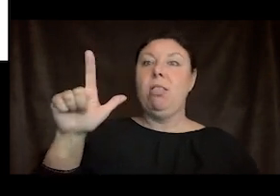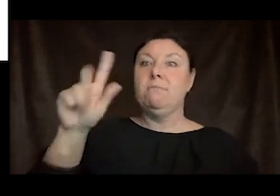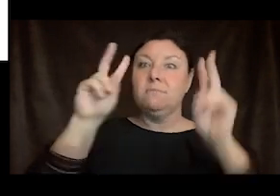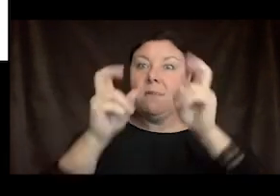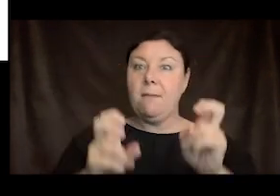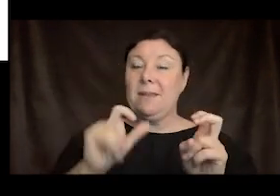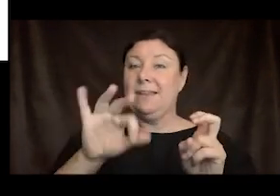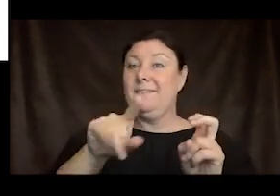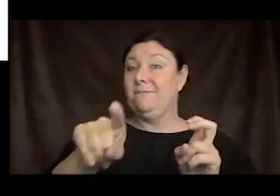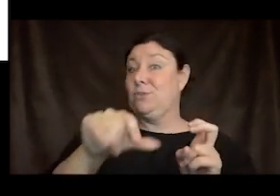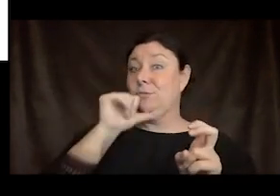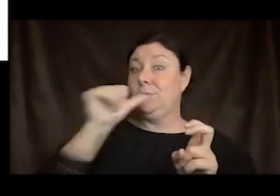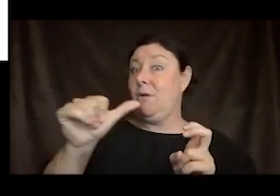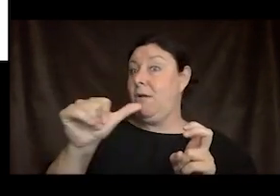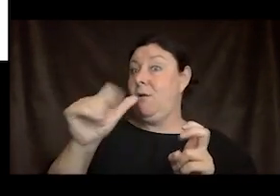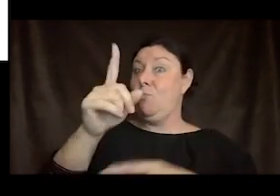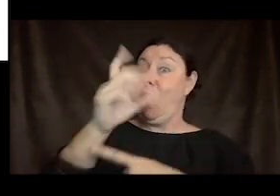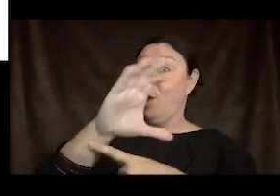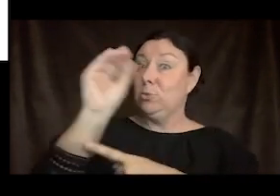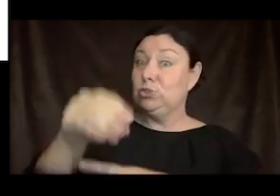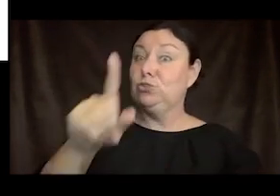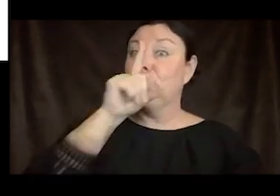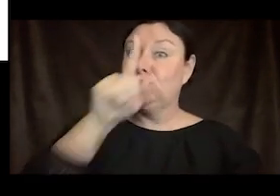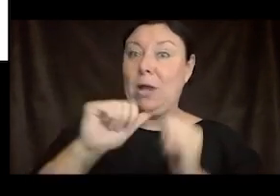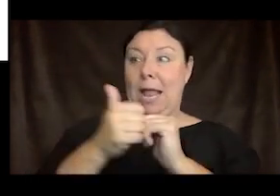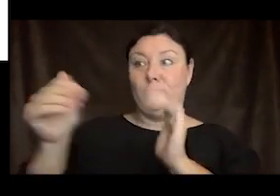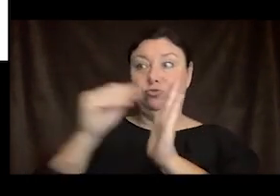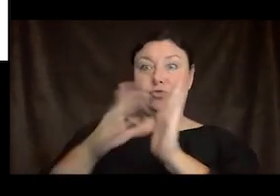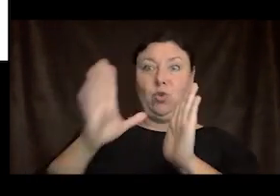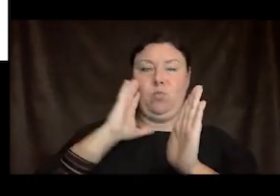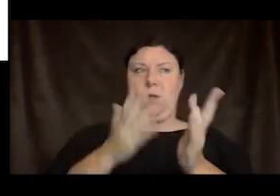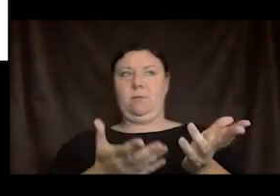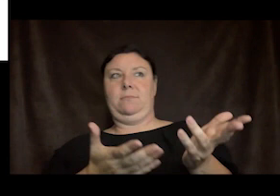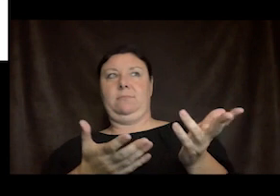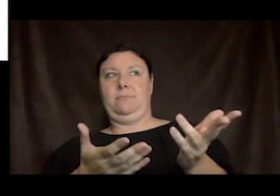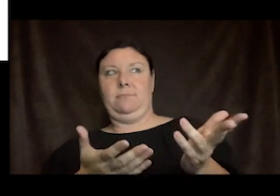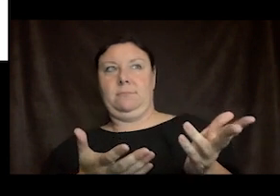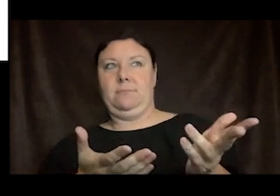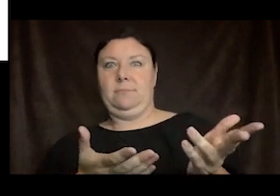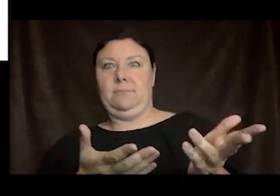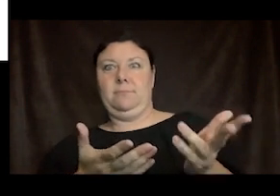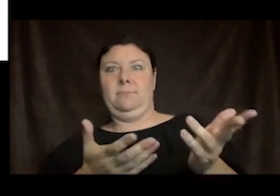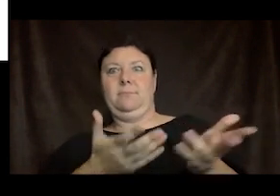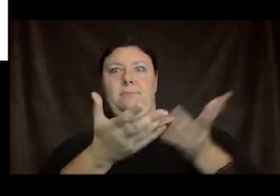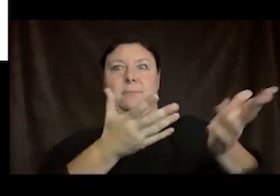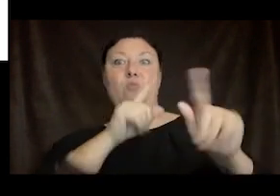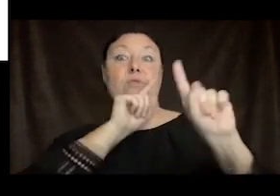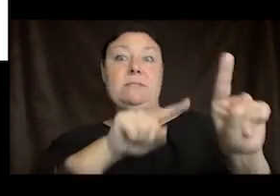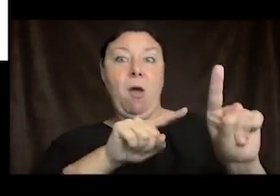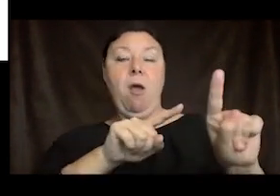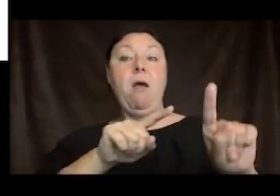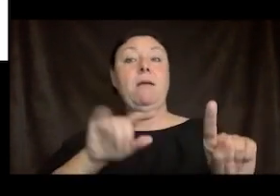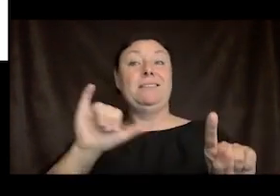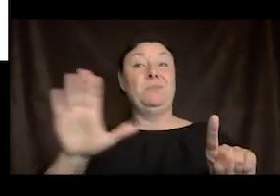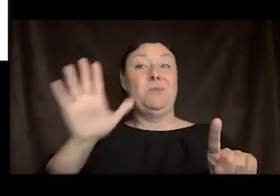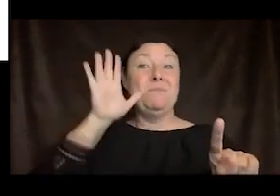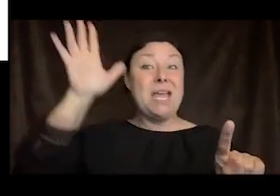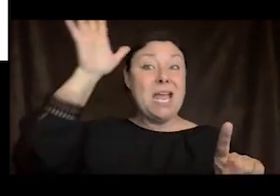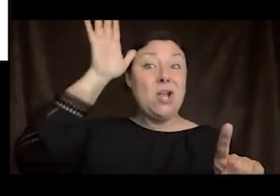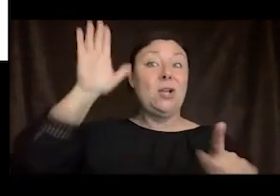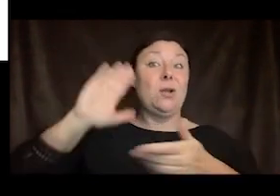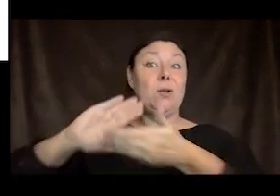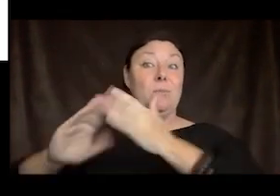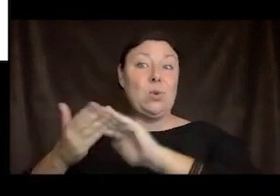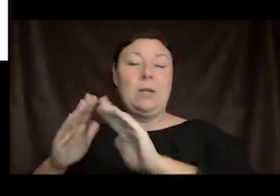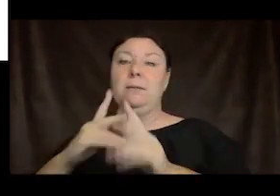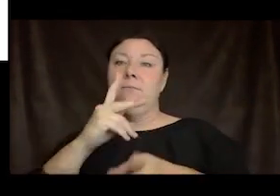sure that how it's going to be perceived, not only by your students, but by their parents, the families, caregivers, and community, be careful about what